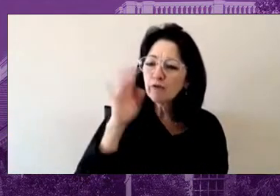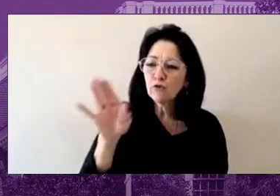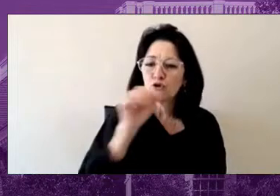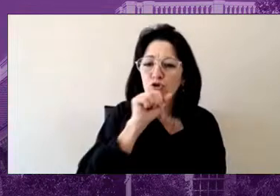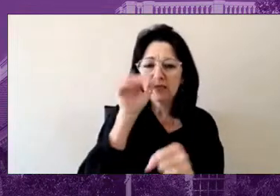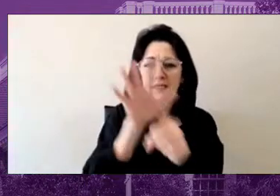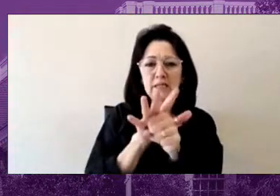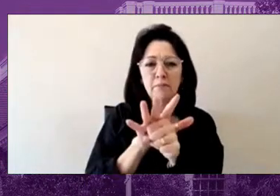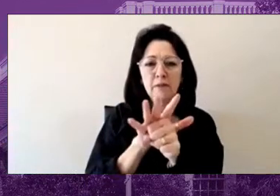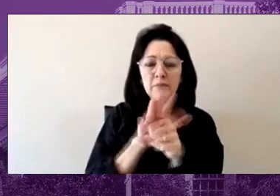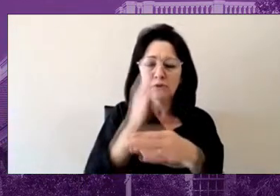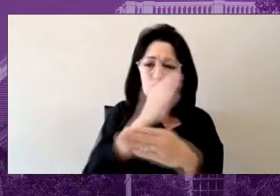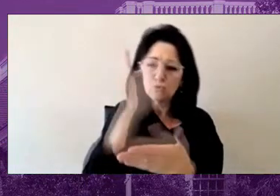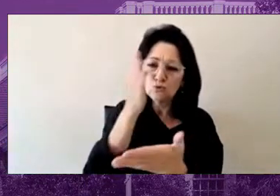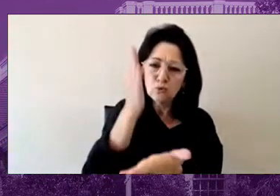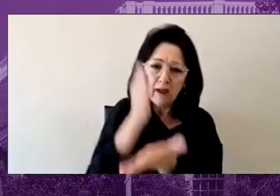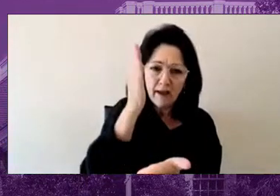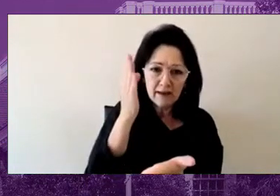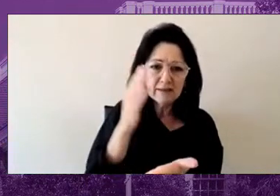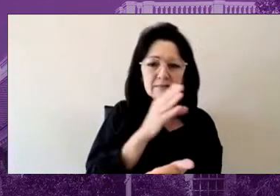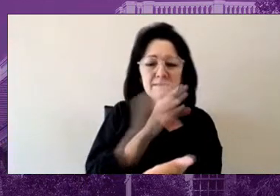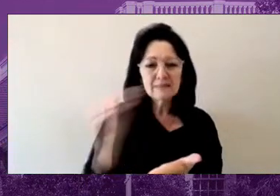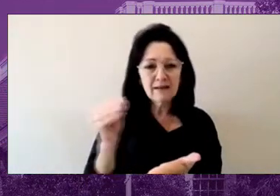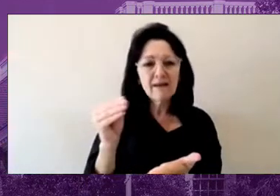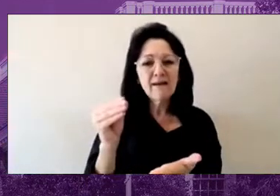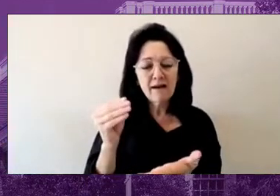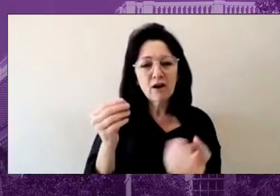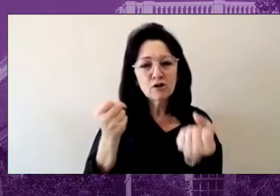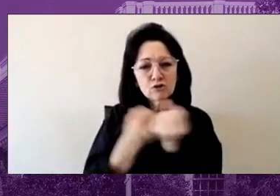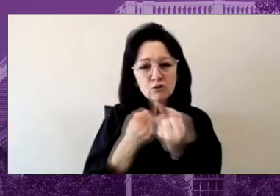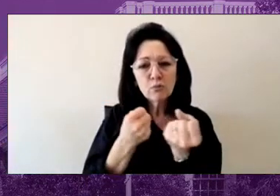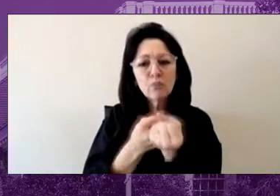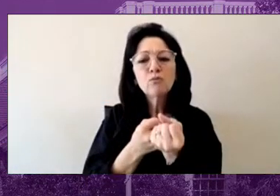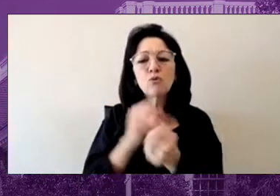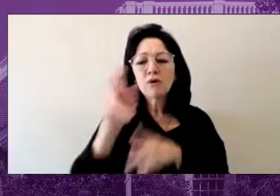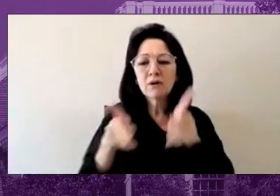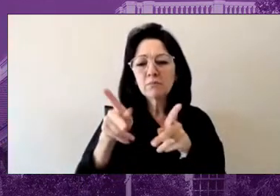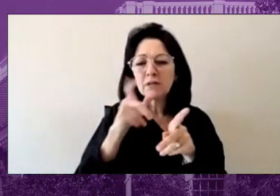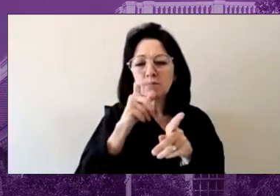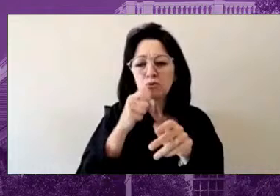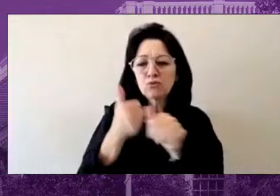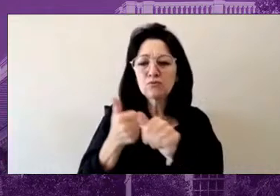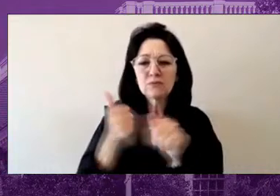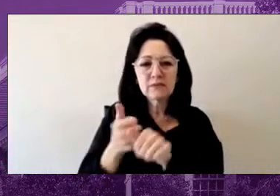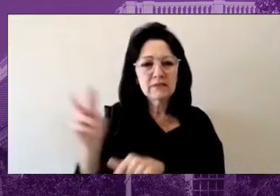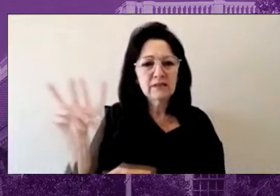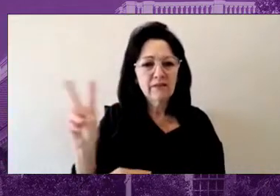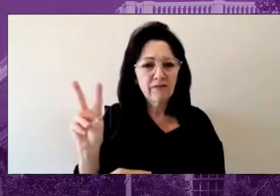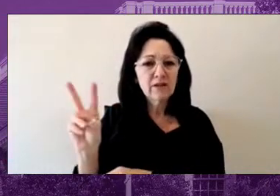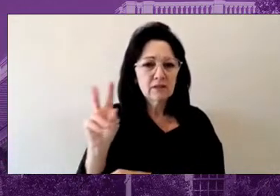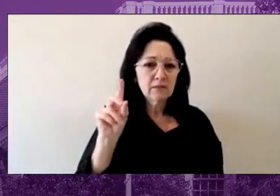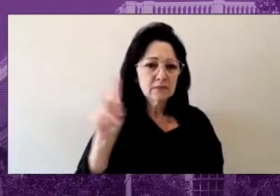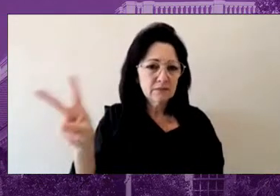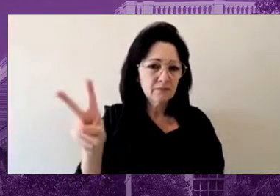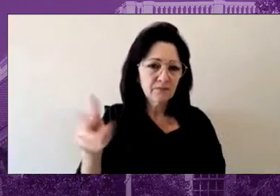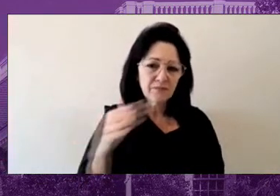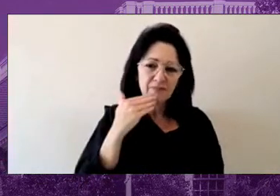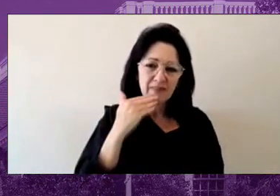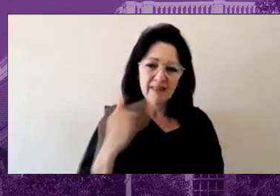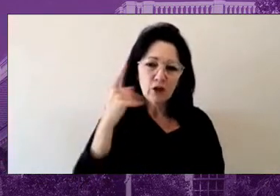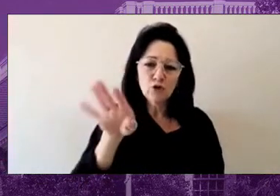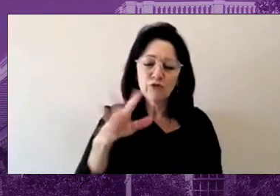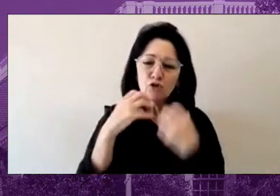and prevent domestic violence. We are so grateful for your leadership and your genuine concern and caring